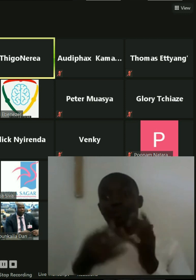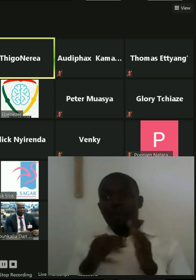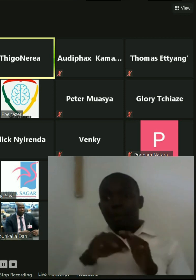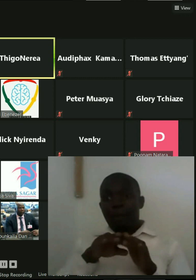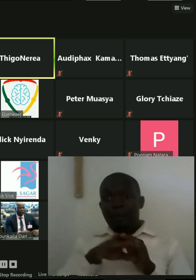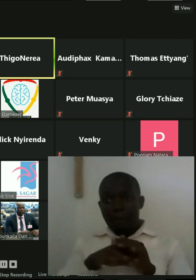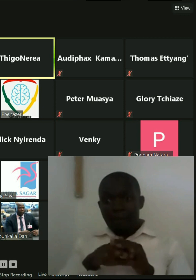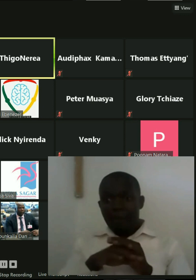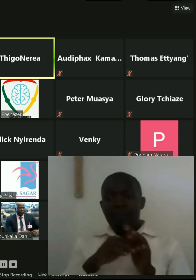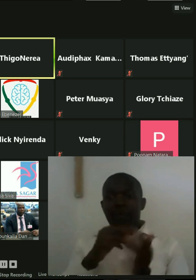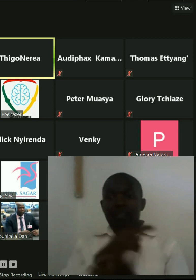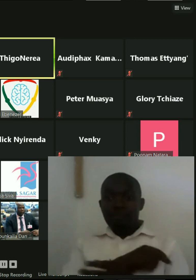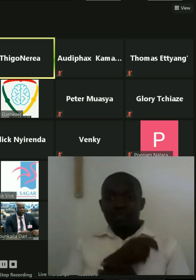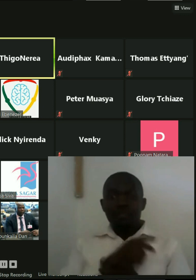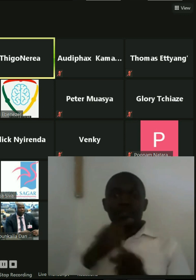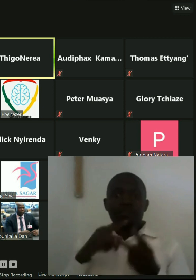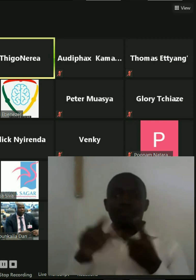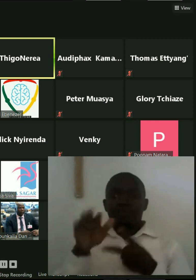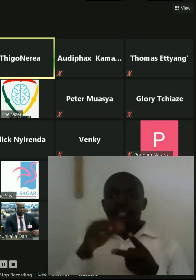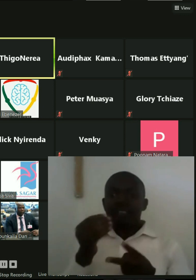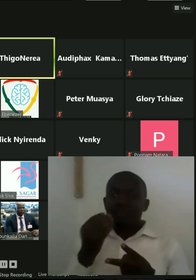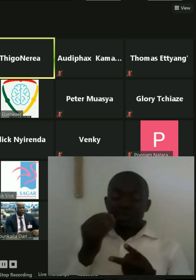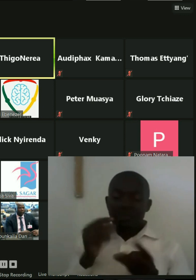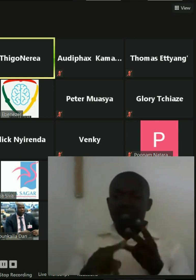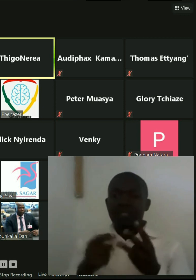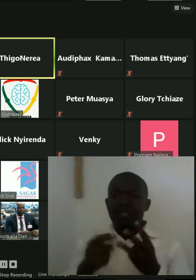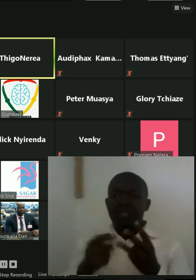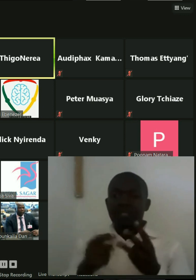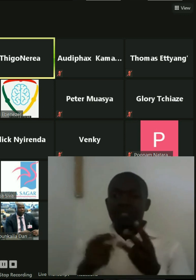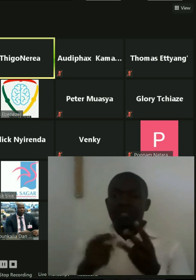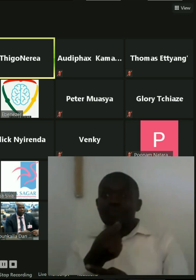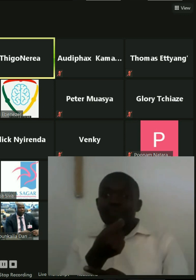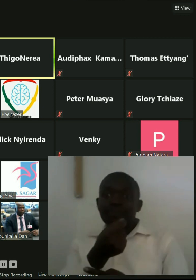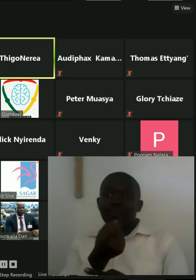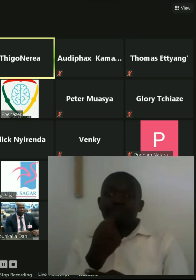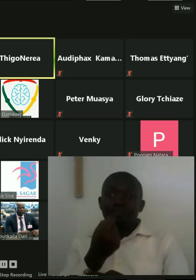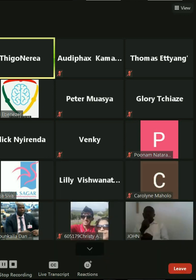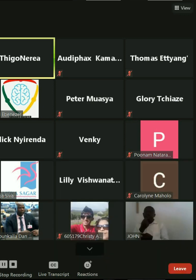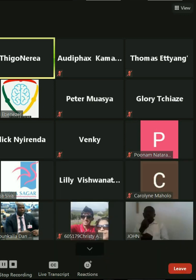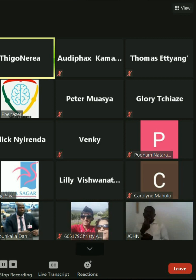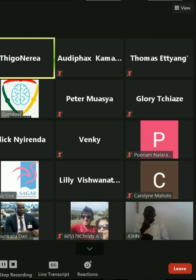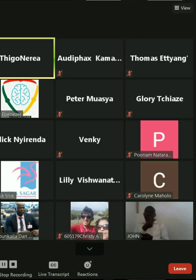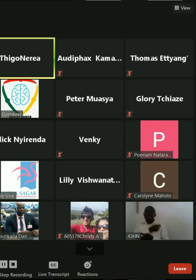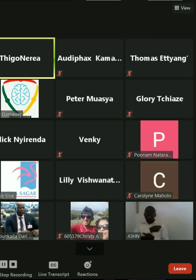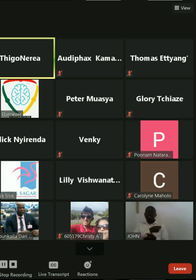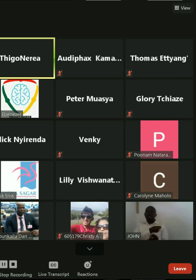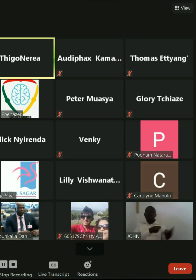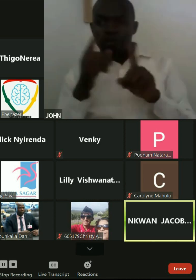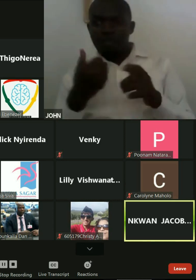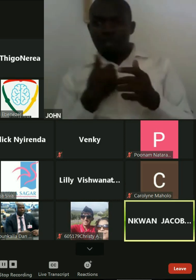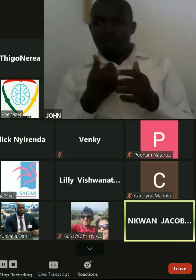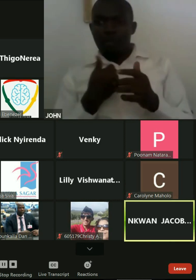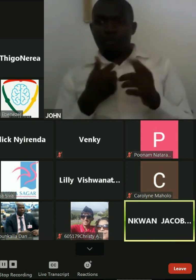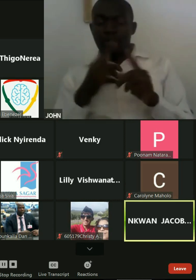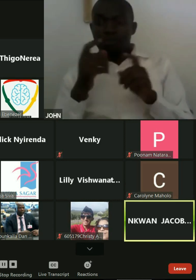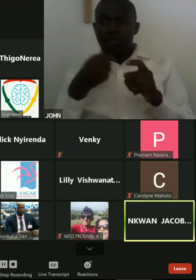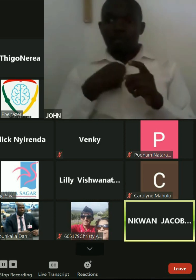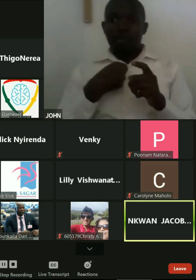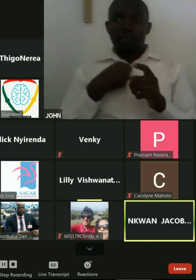a separate point on innovations, telemedicine, as technology, but we could think about. I'm Jacob